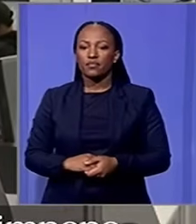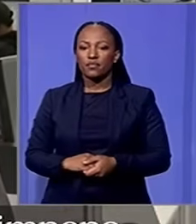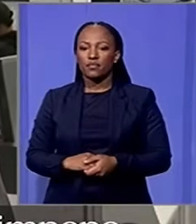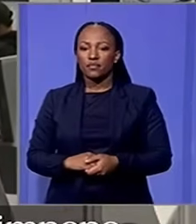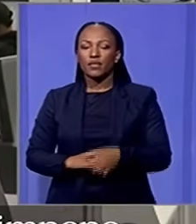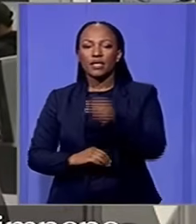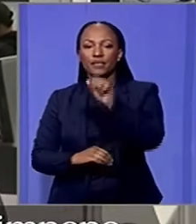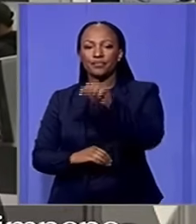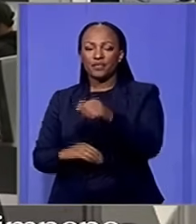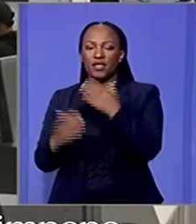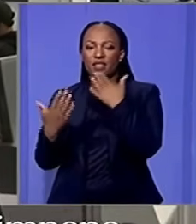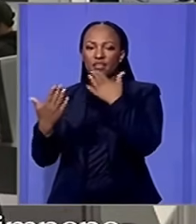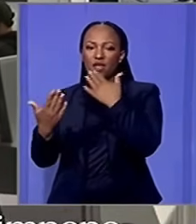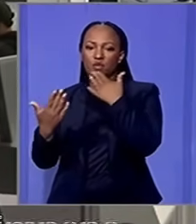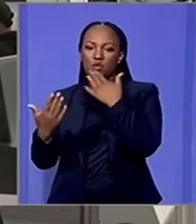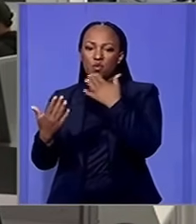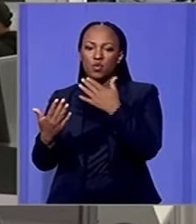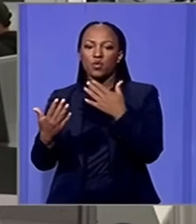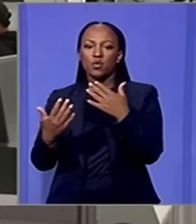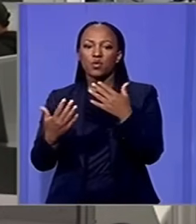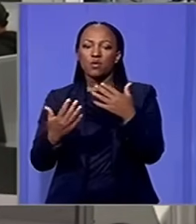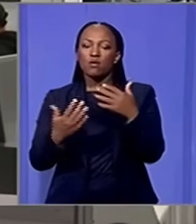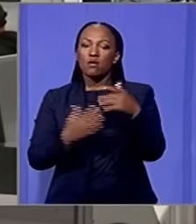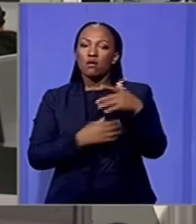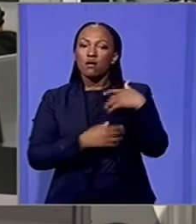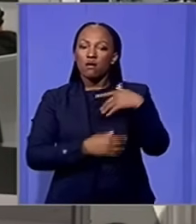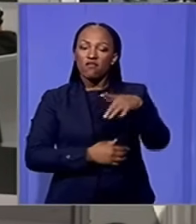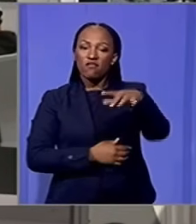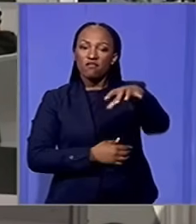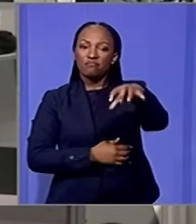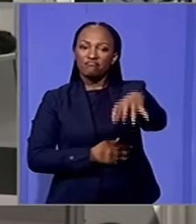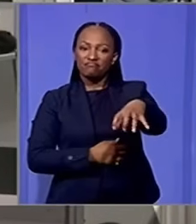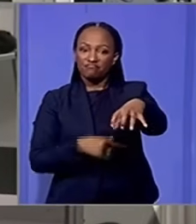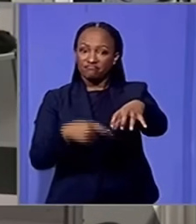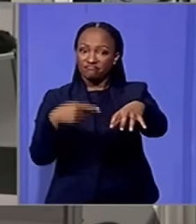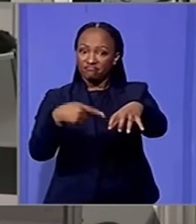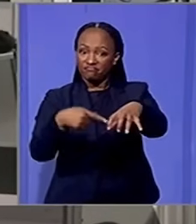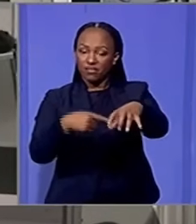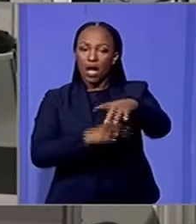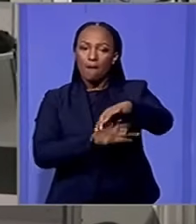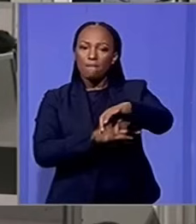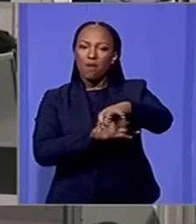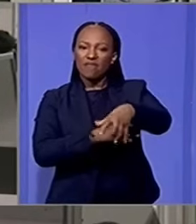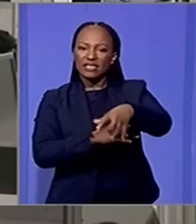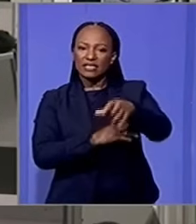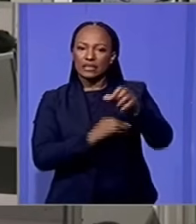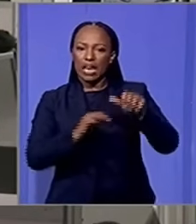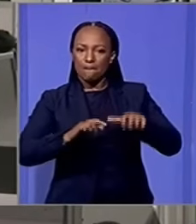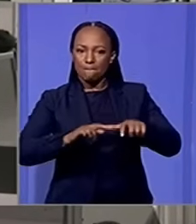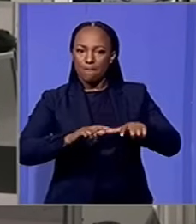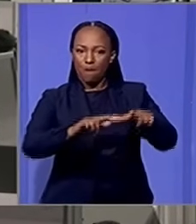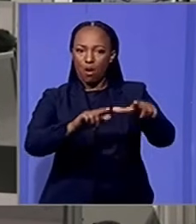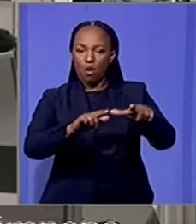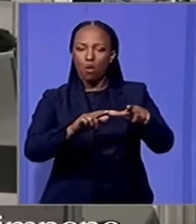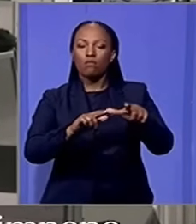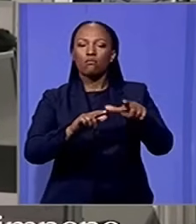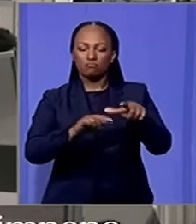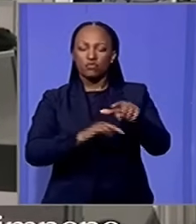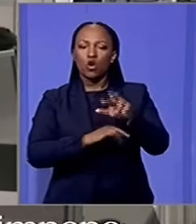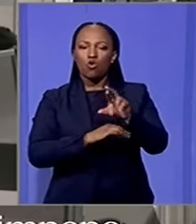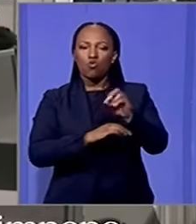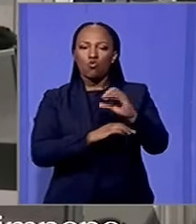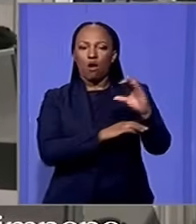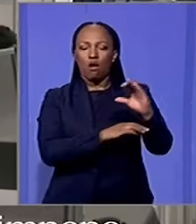Ke a leboga go tswa go tikatikwe ya go bala dipholo provinceng ya Limpopo mme mo ureng eno fa re